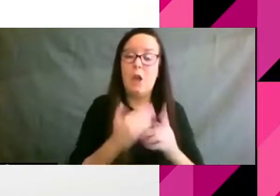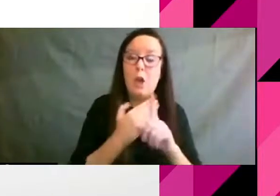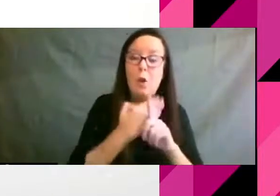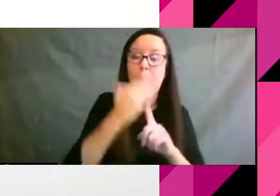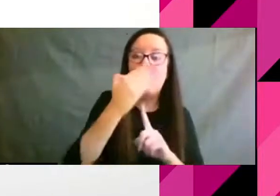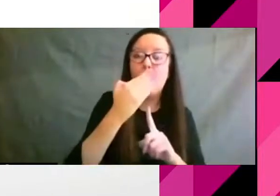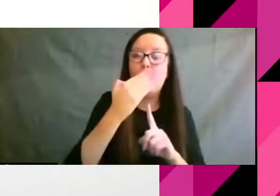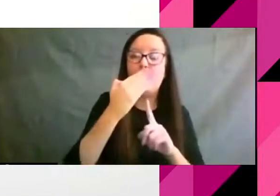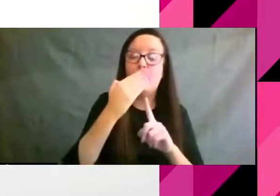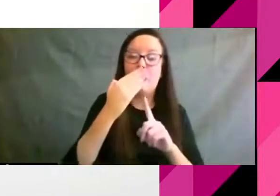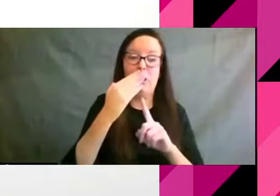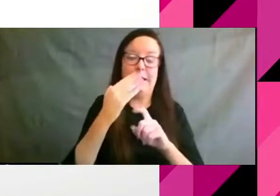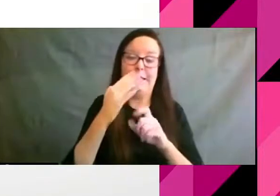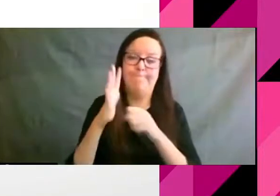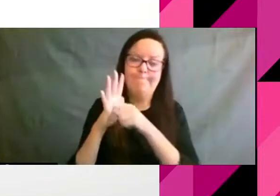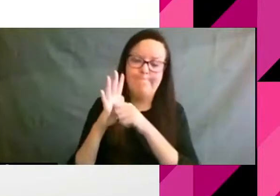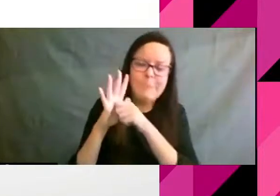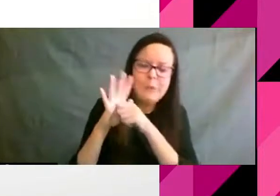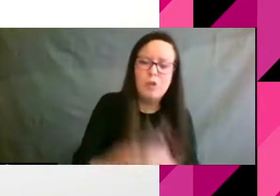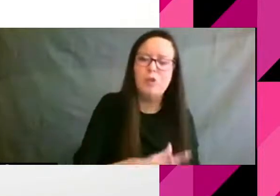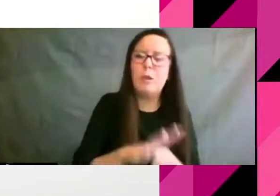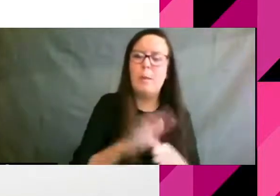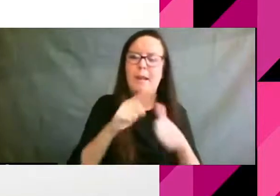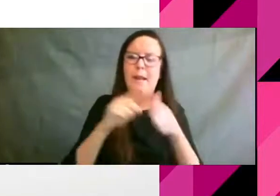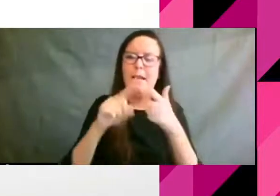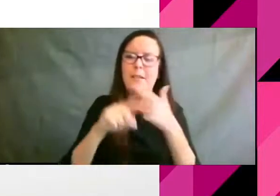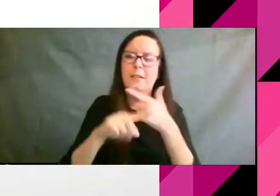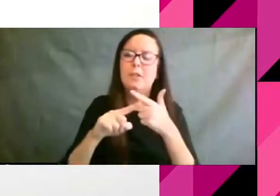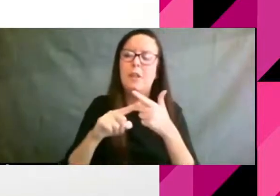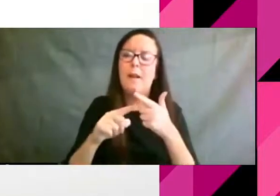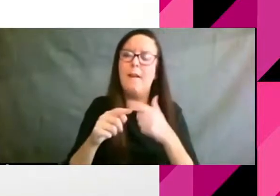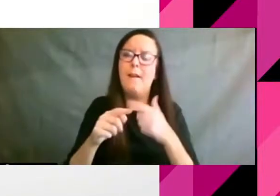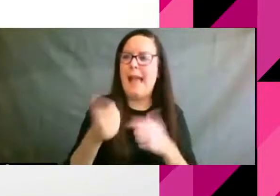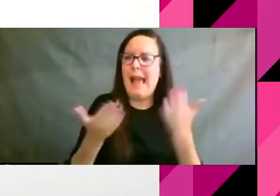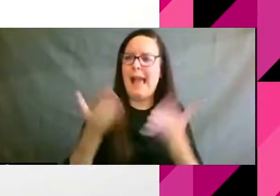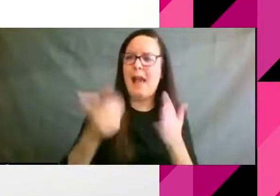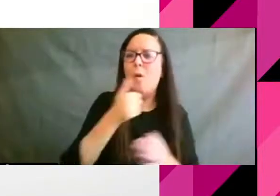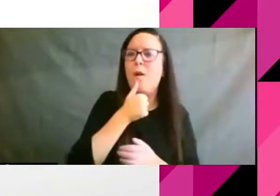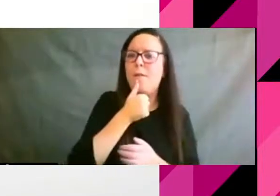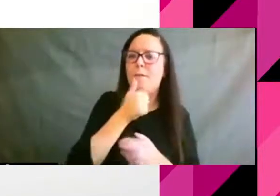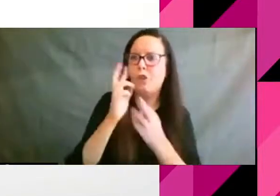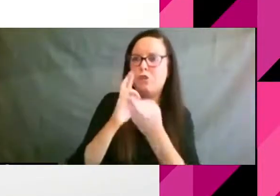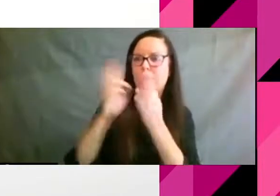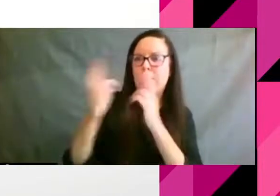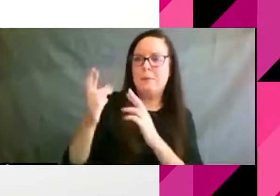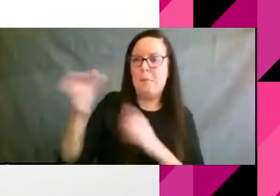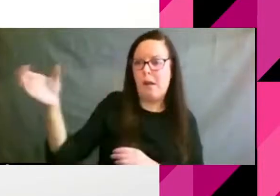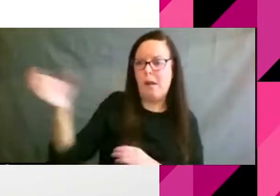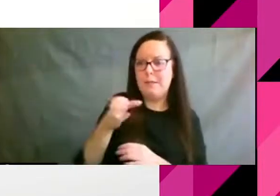for discrimination through to improving the way first responders deal with incidents